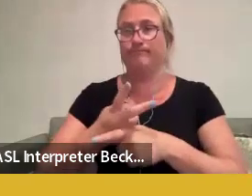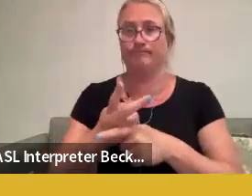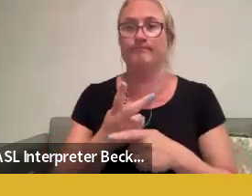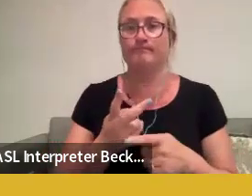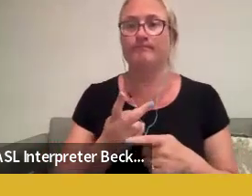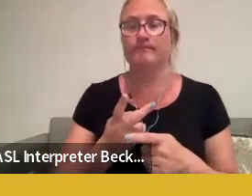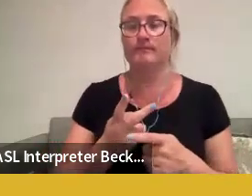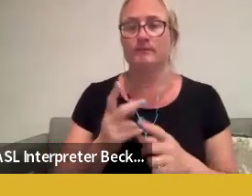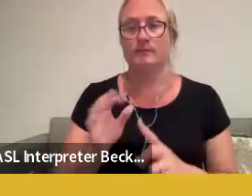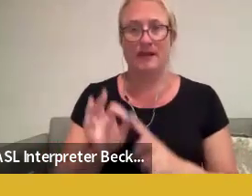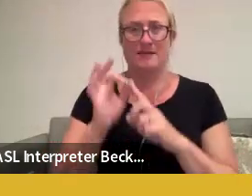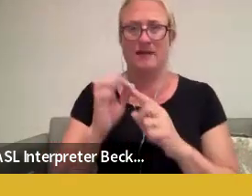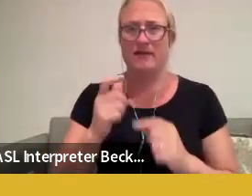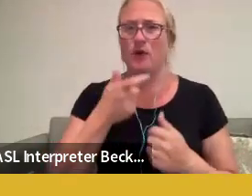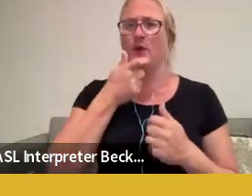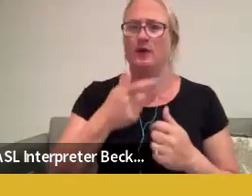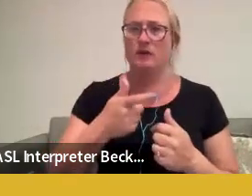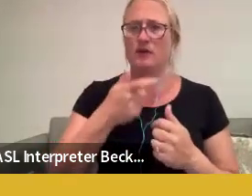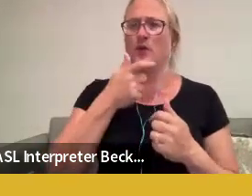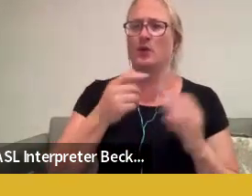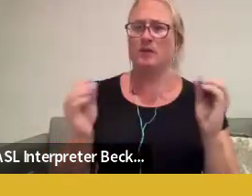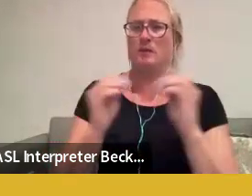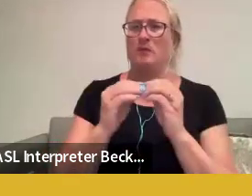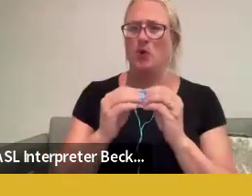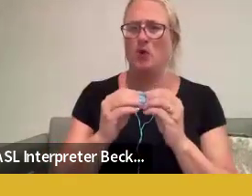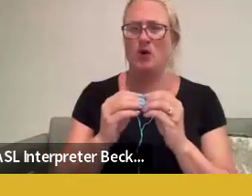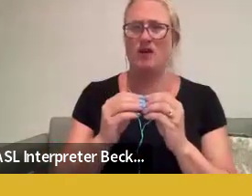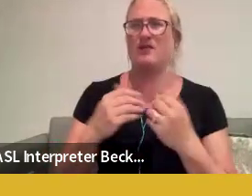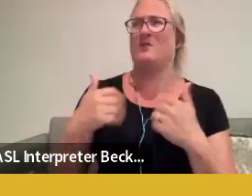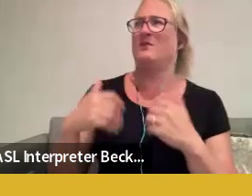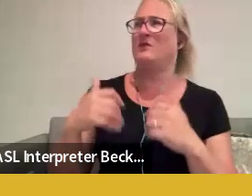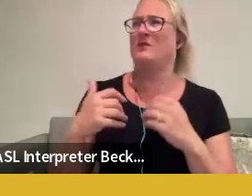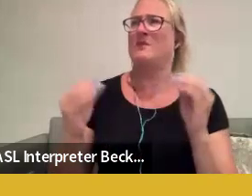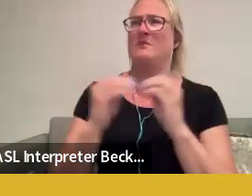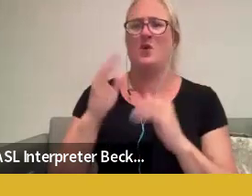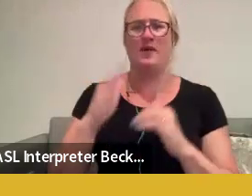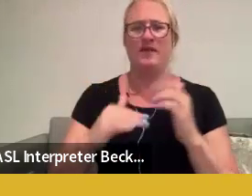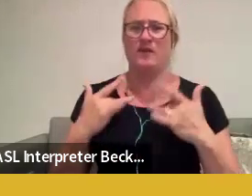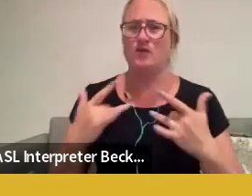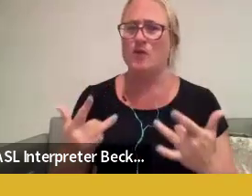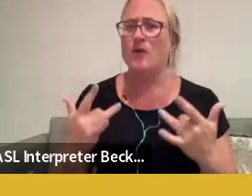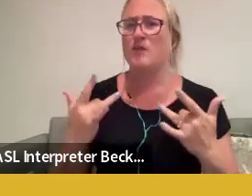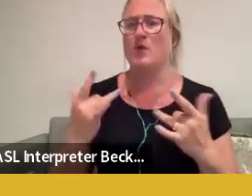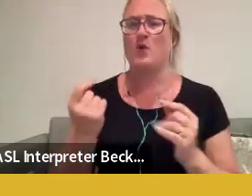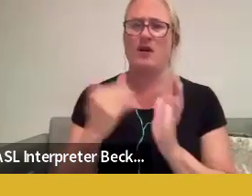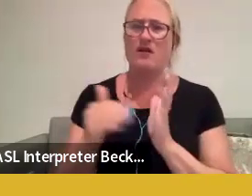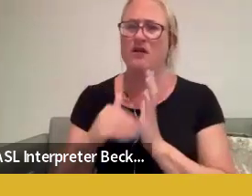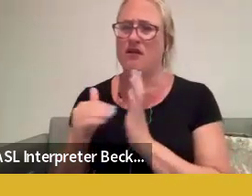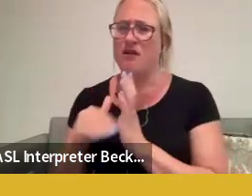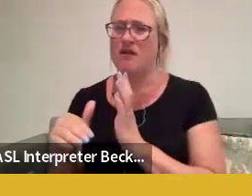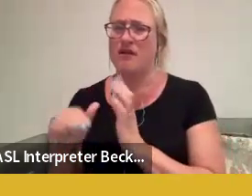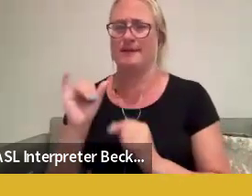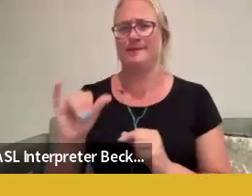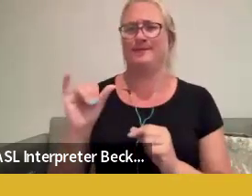especially if you notice you're using your rescue inhaler early on in the summertime or often, then that can be